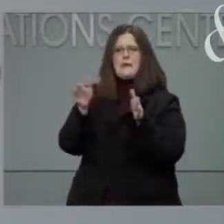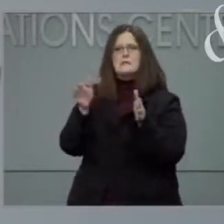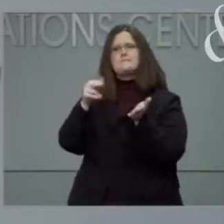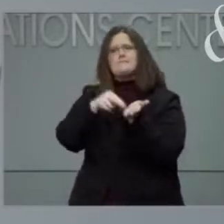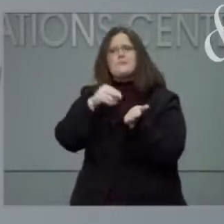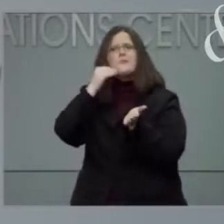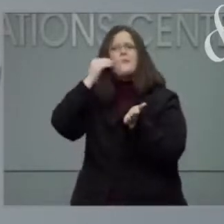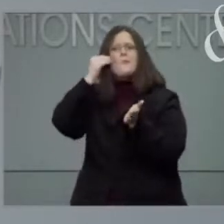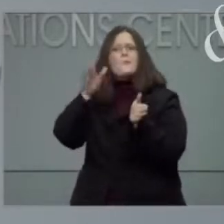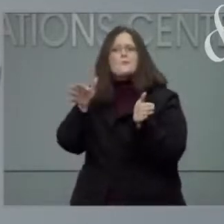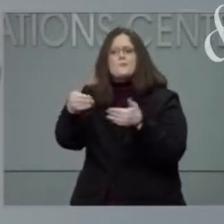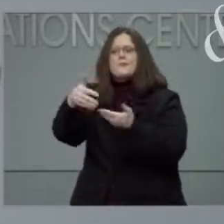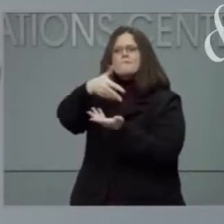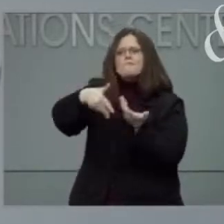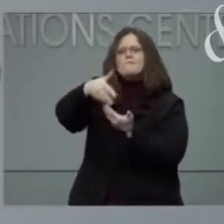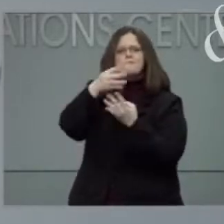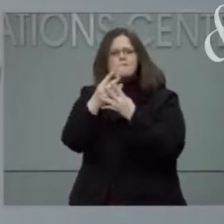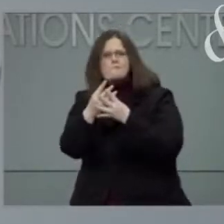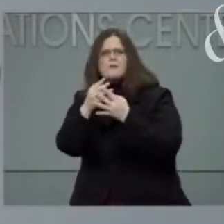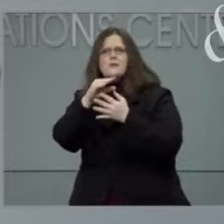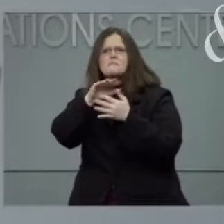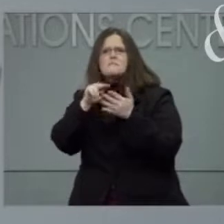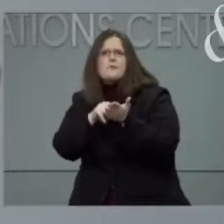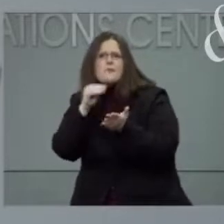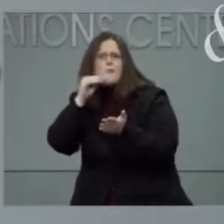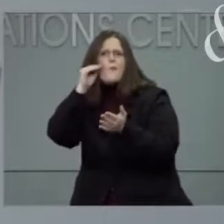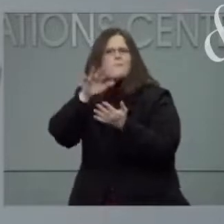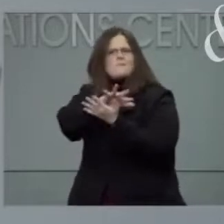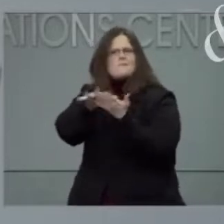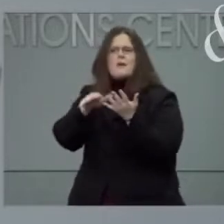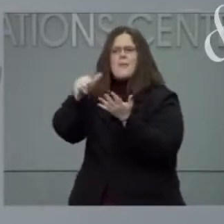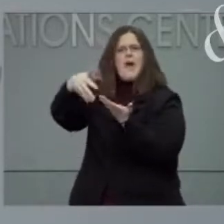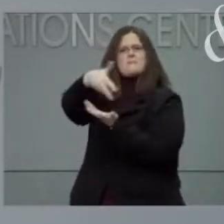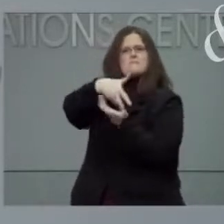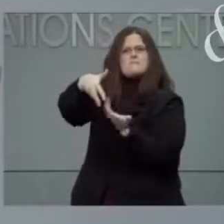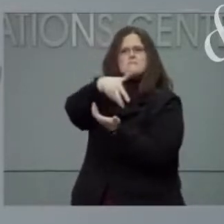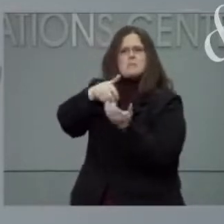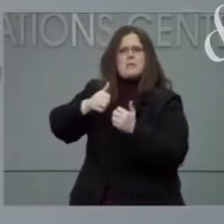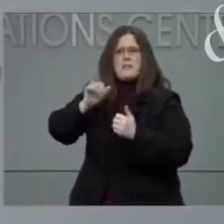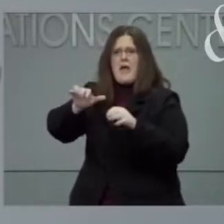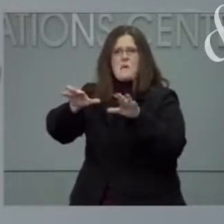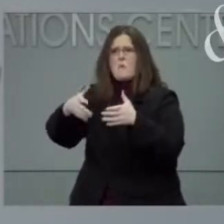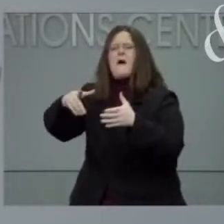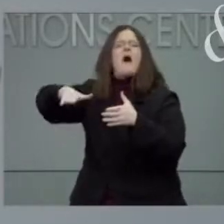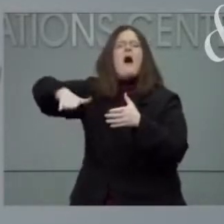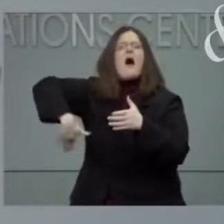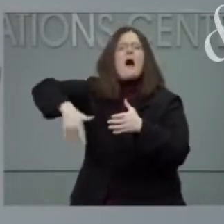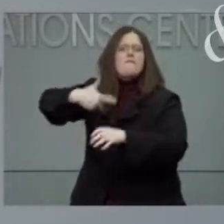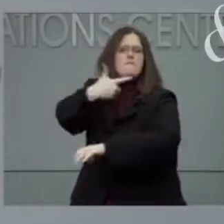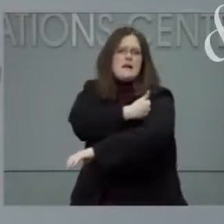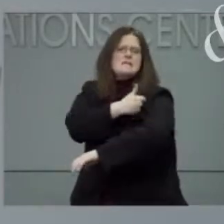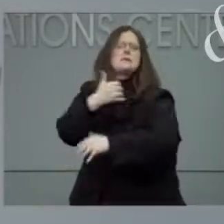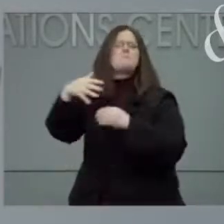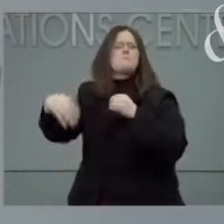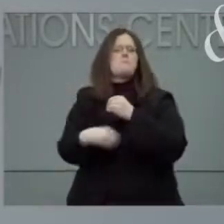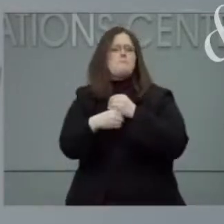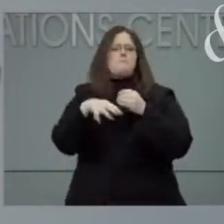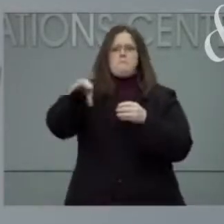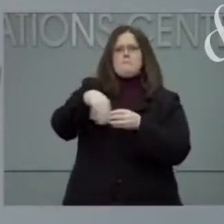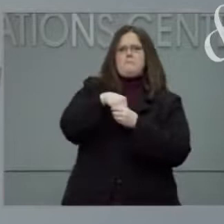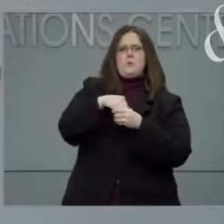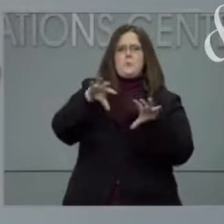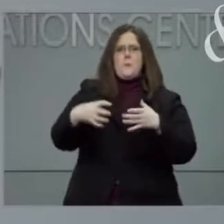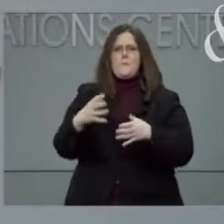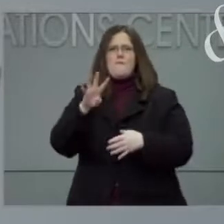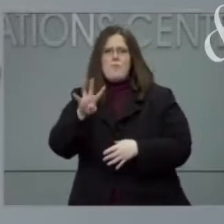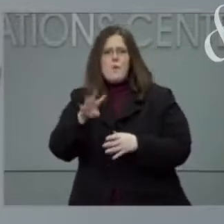made some clarification to the groups that I want to go through. First, for Group 1, the definition of long-term care has